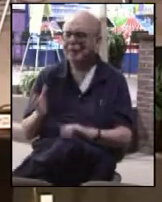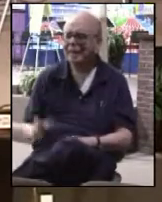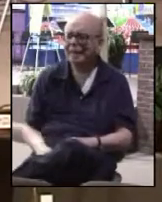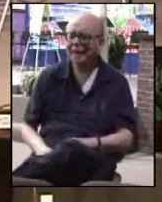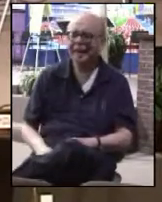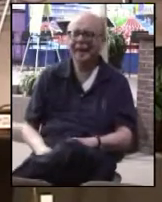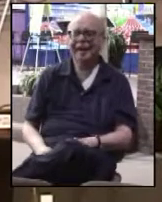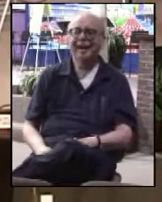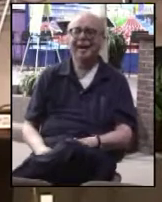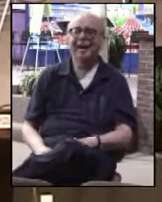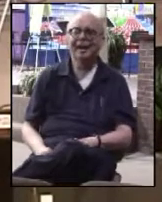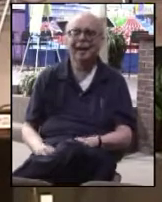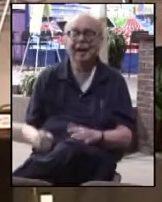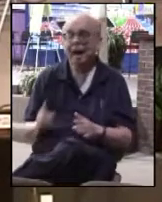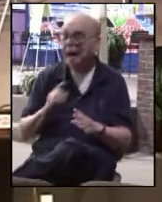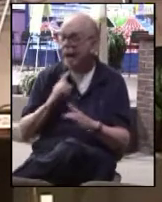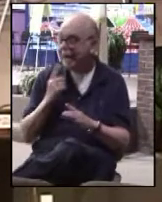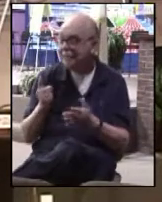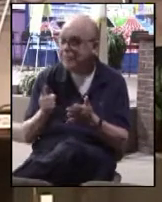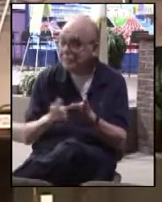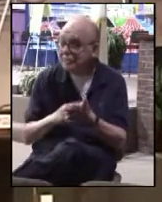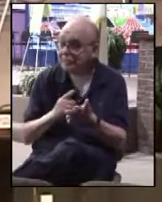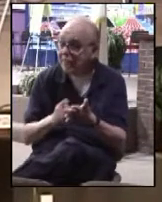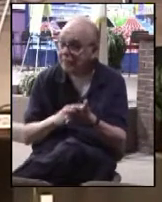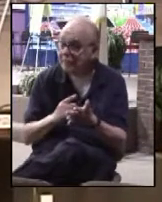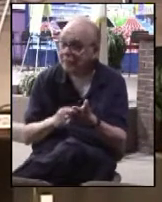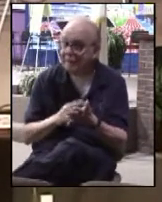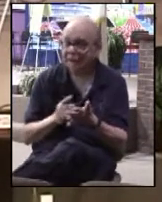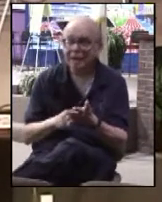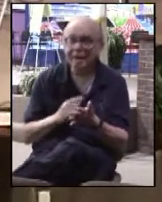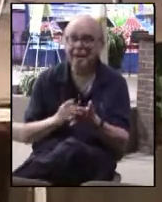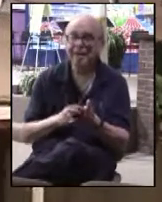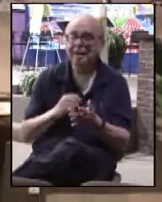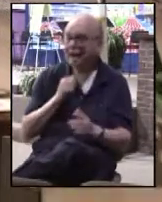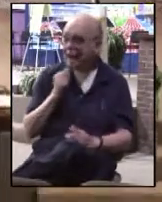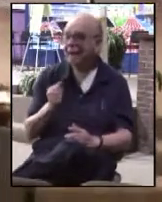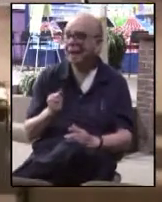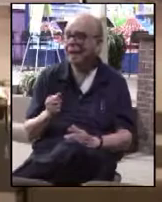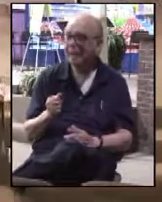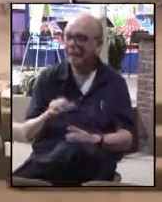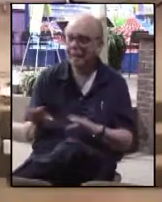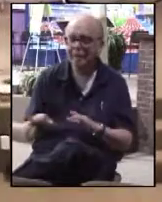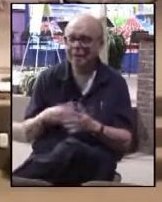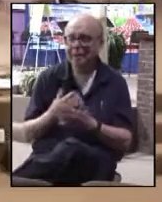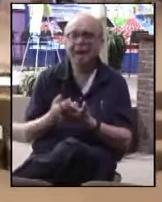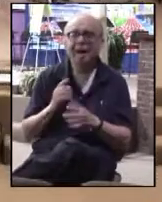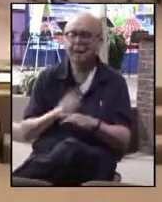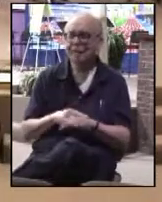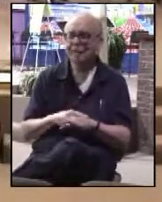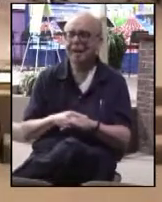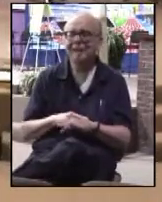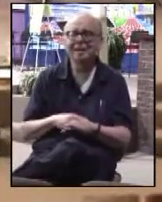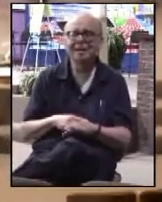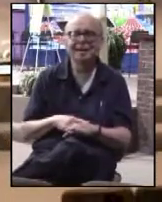I said every once in a while I don't I didn't say that she does it all the time